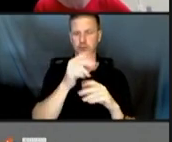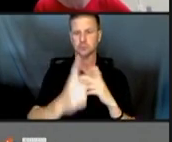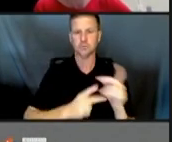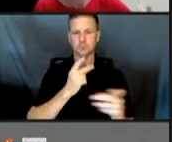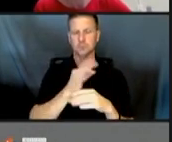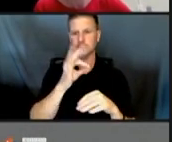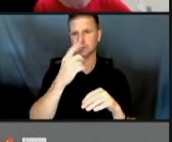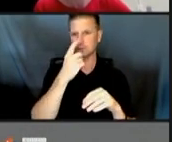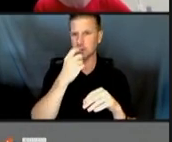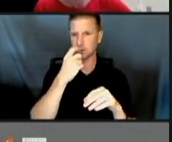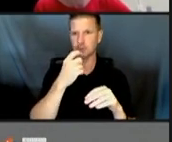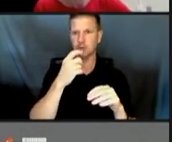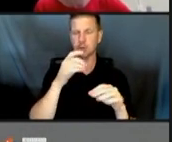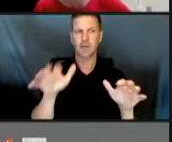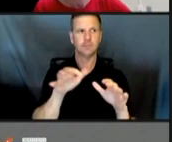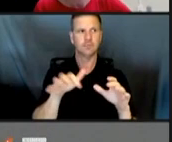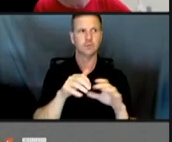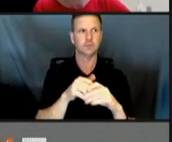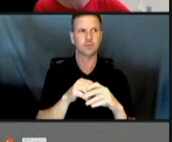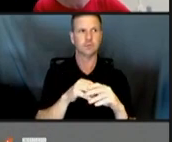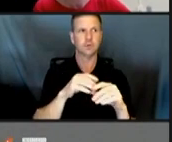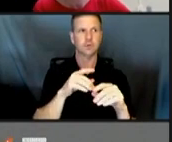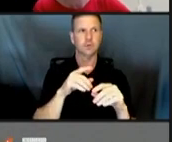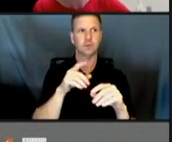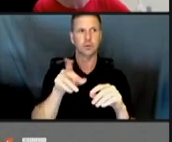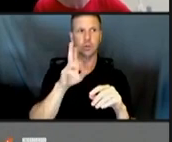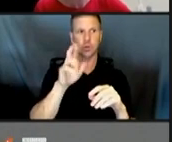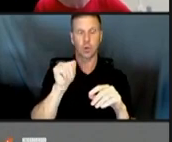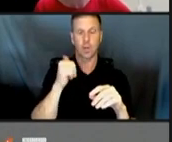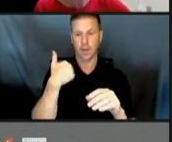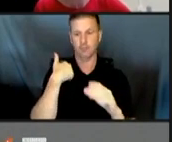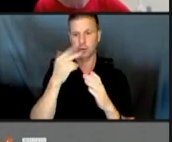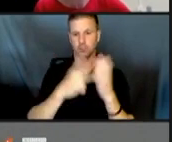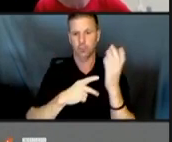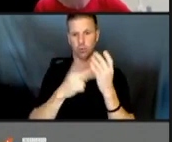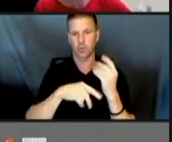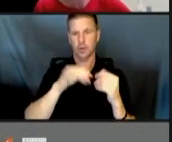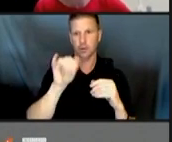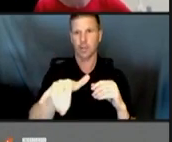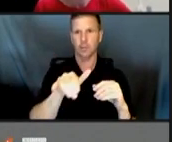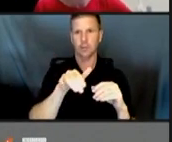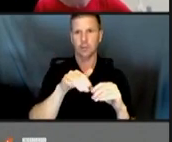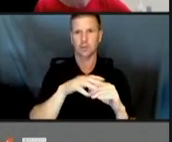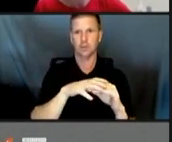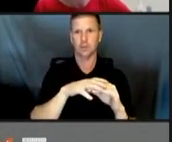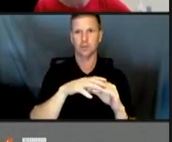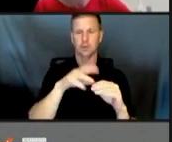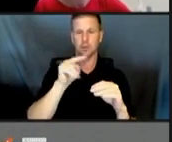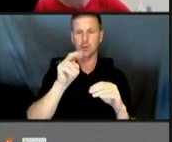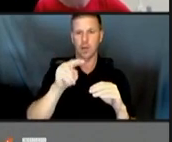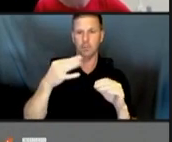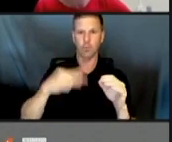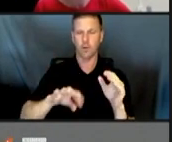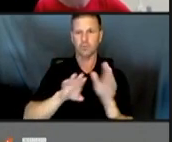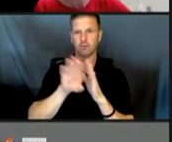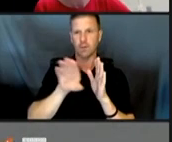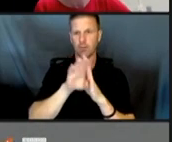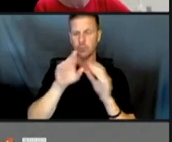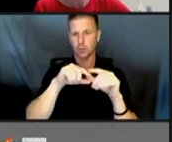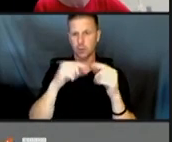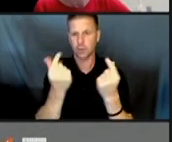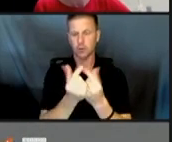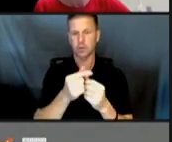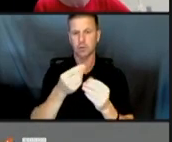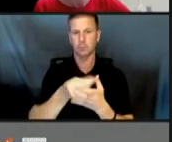speculative activity. Whereas the URA does have programs that should a nonprofit development entity